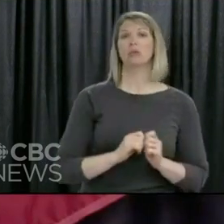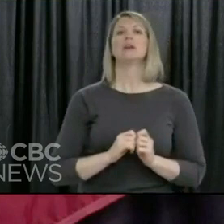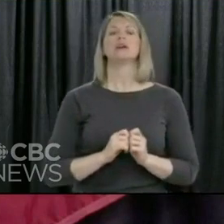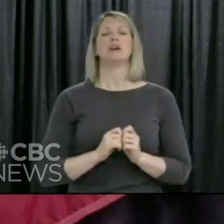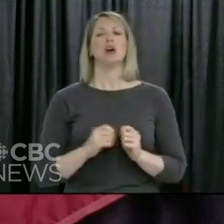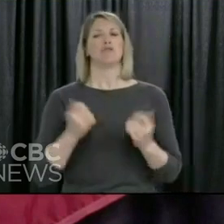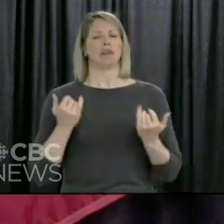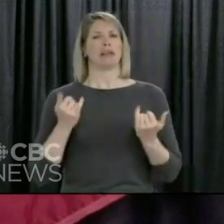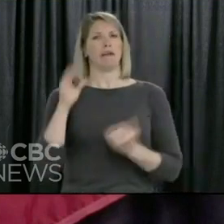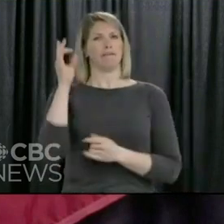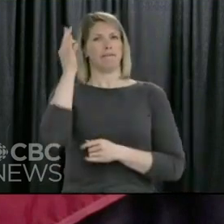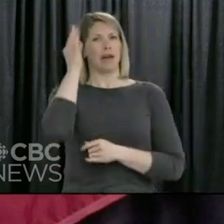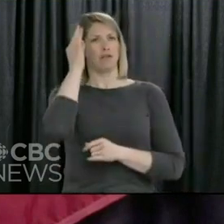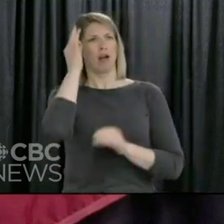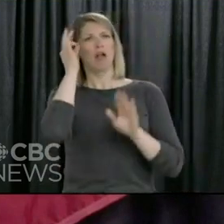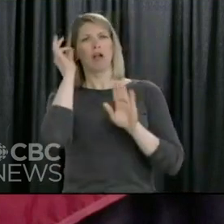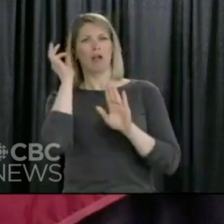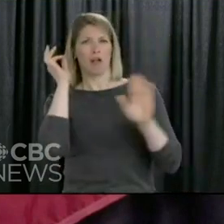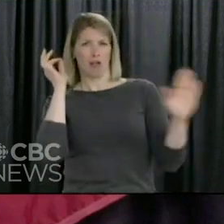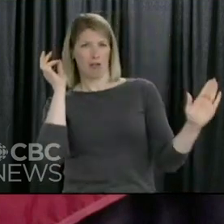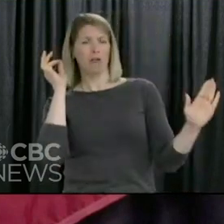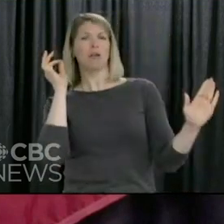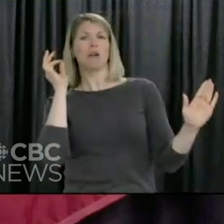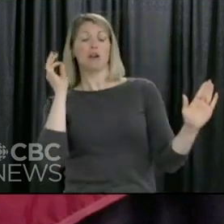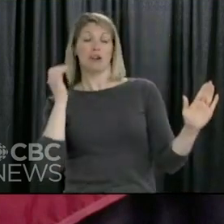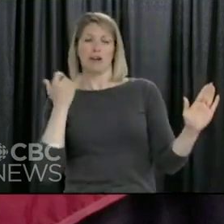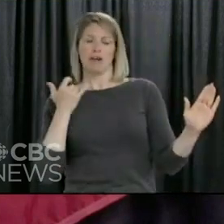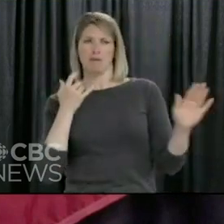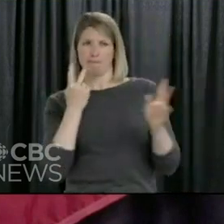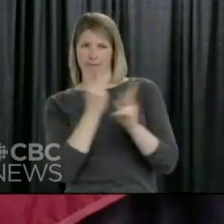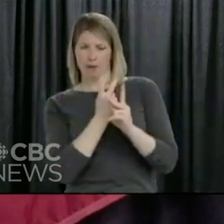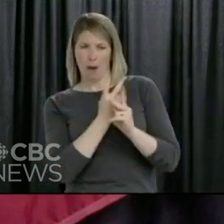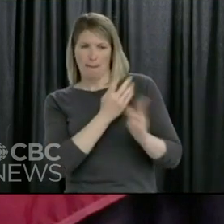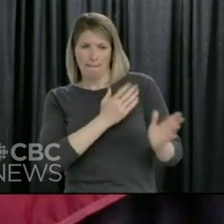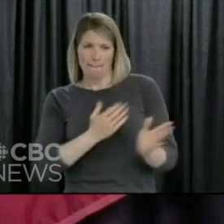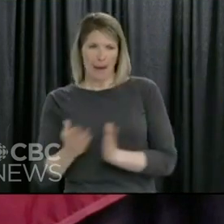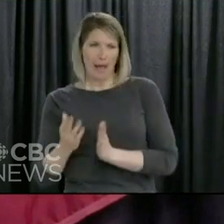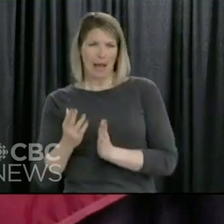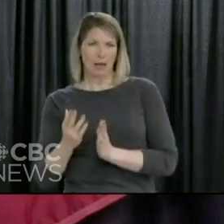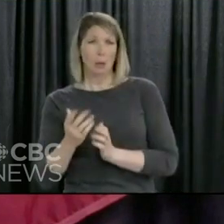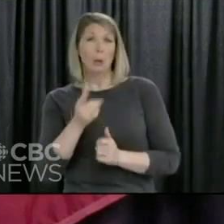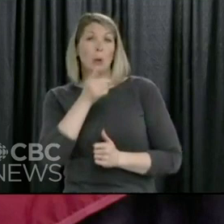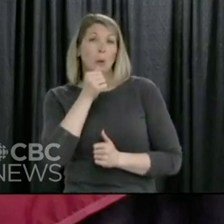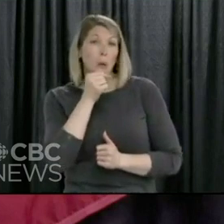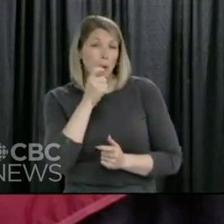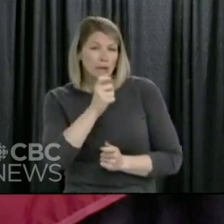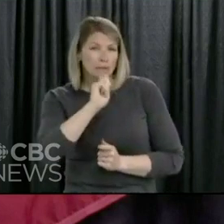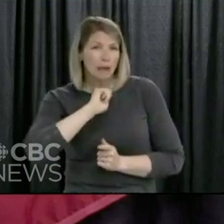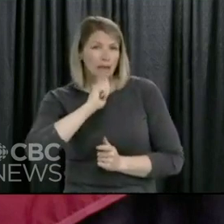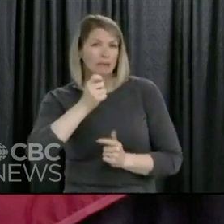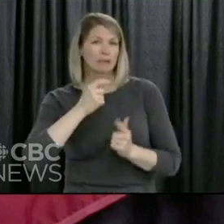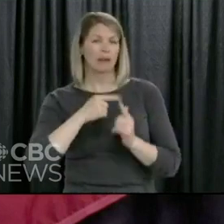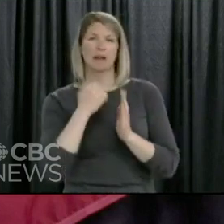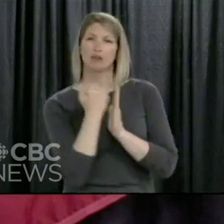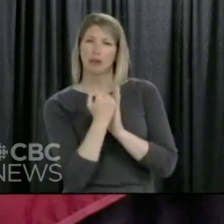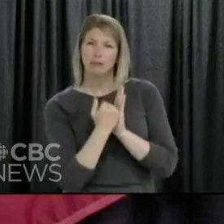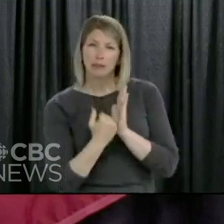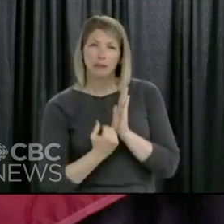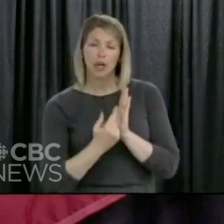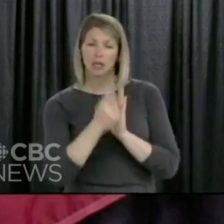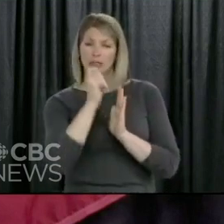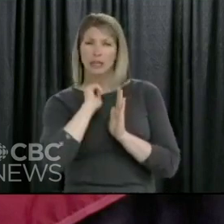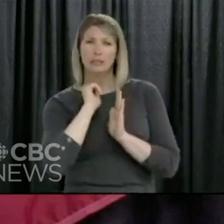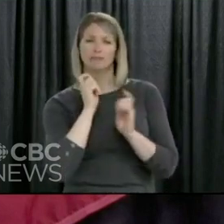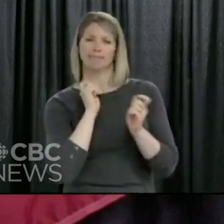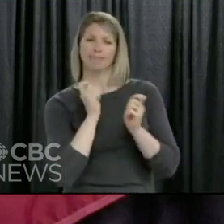There's discussions around a national strategy on testing, but as both the chief medical officer and the minister have articulated quite